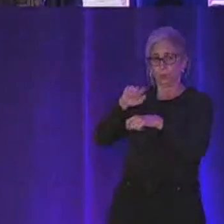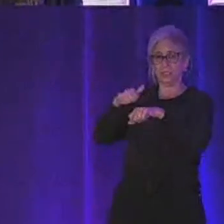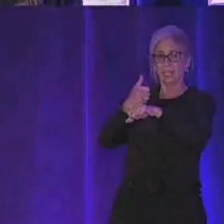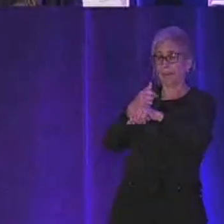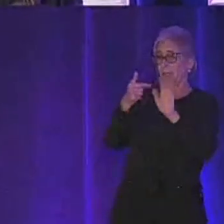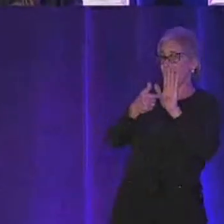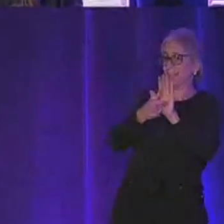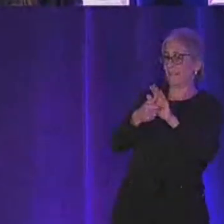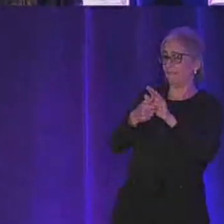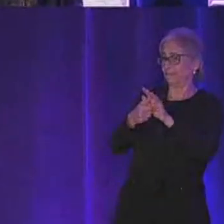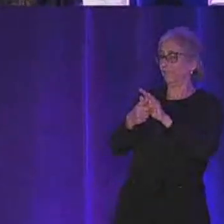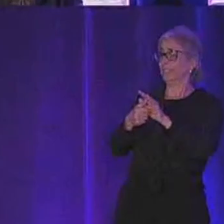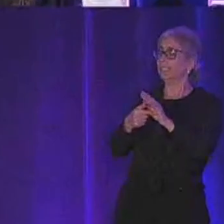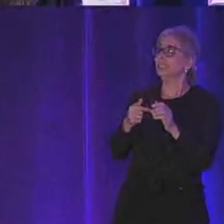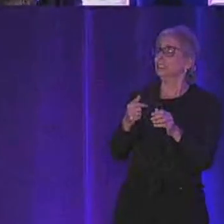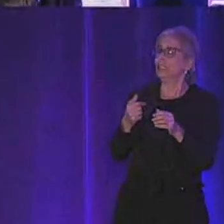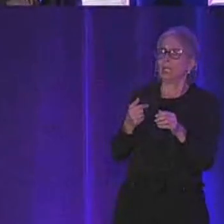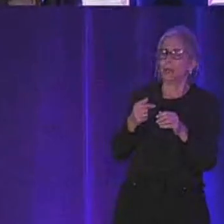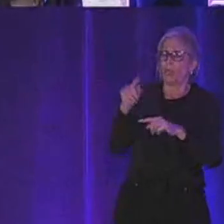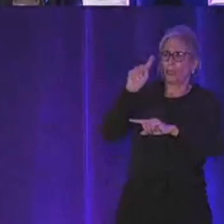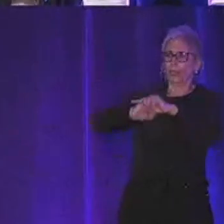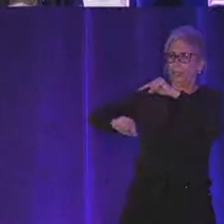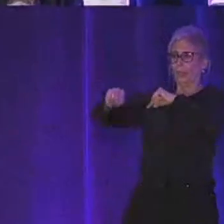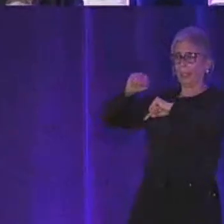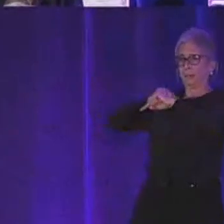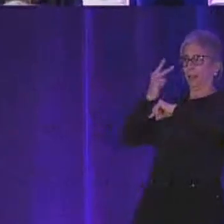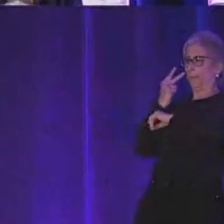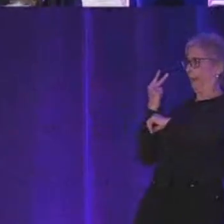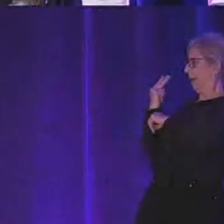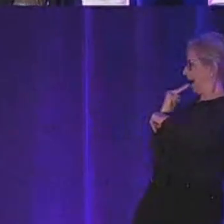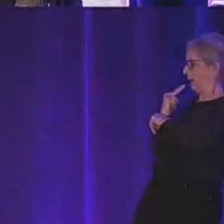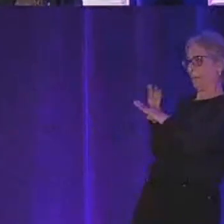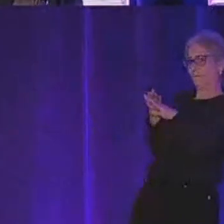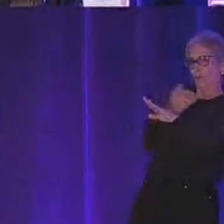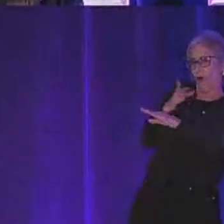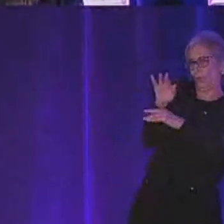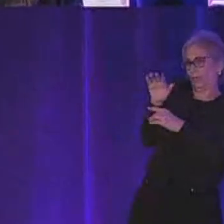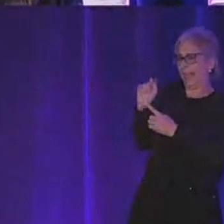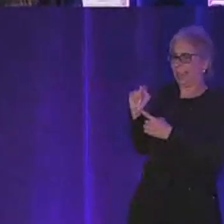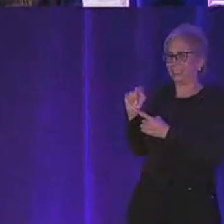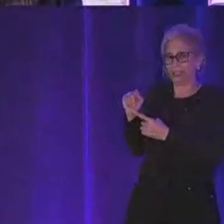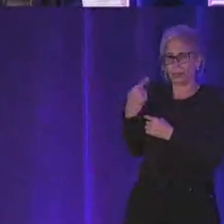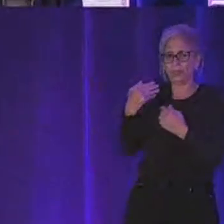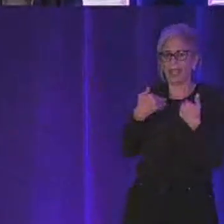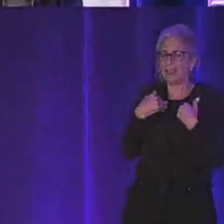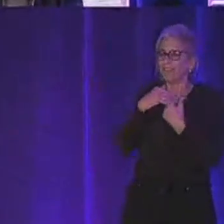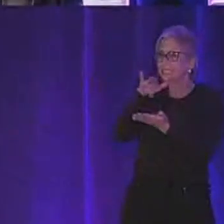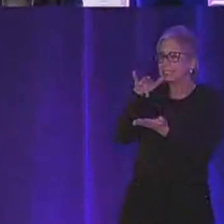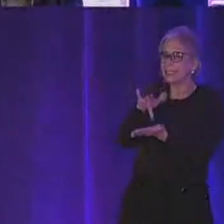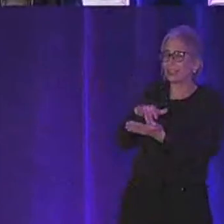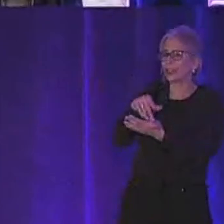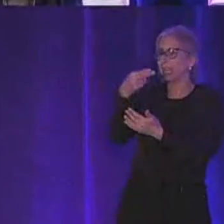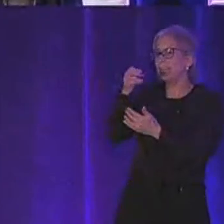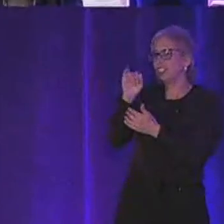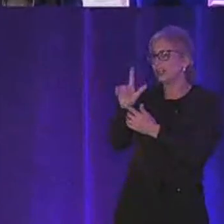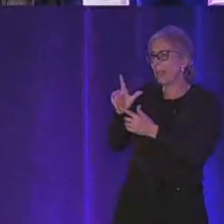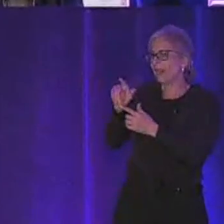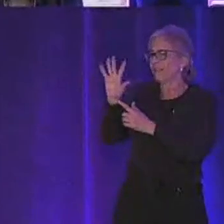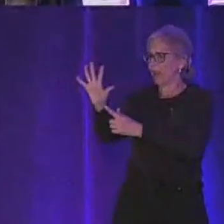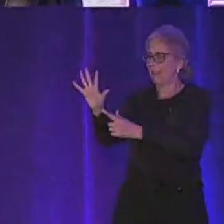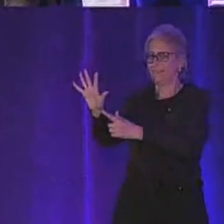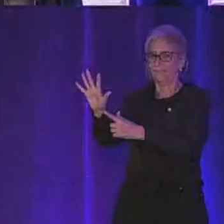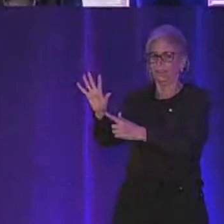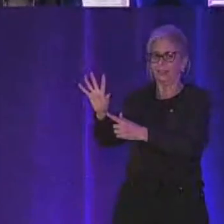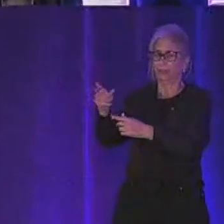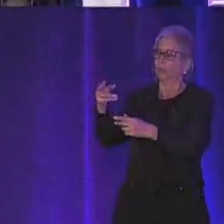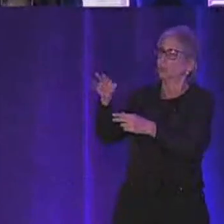server. So let's think back to before React, right? We'd have just a standard HTML5, right? Let's call this